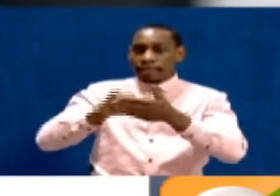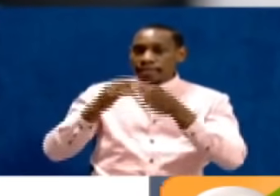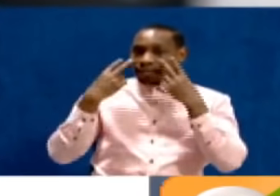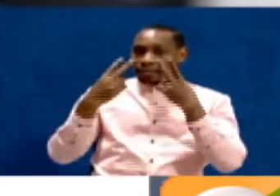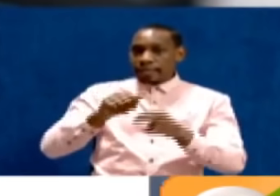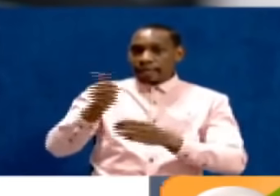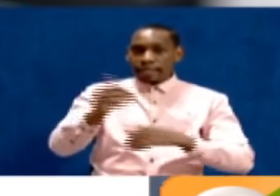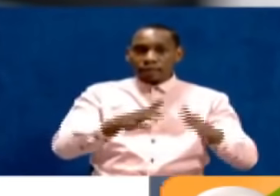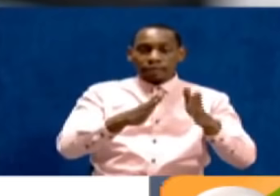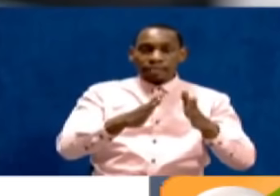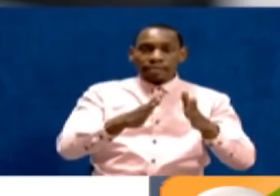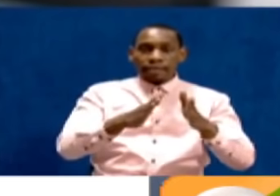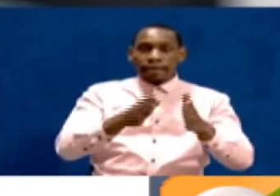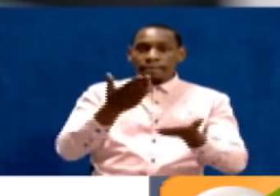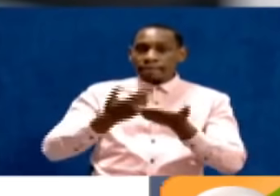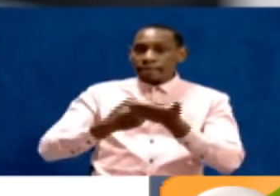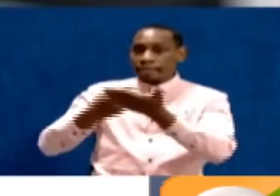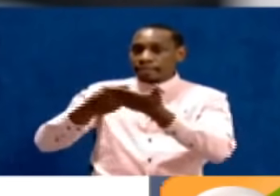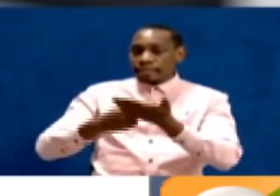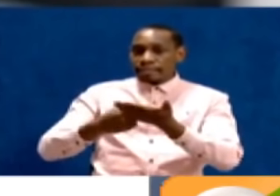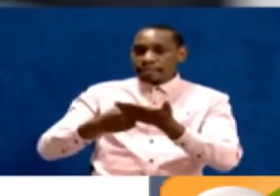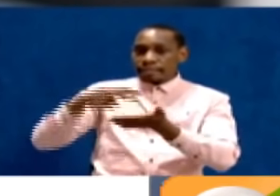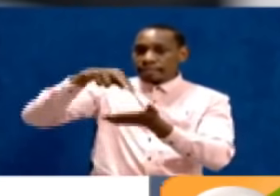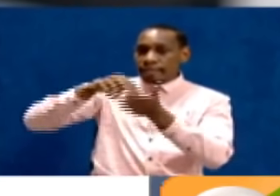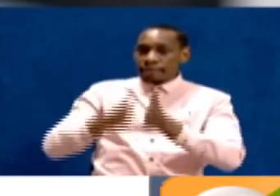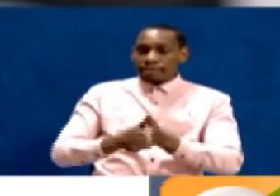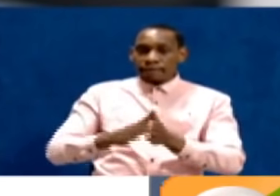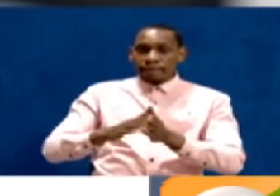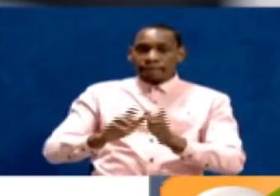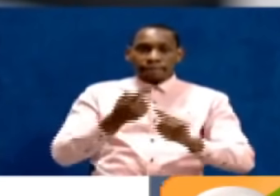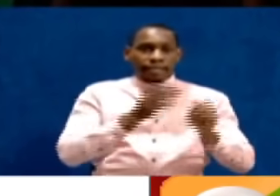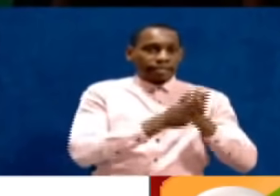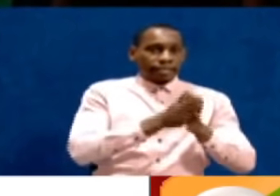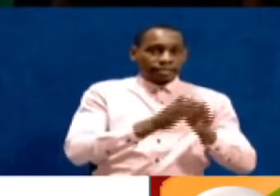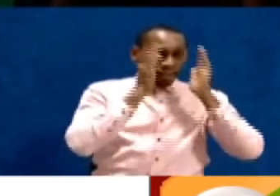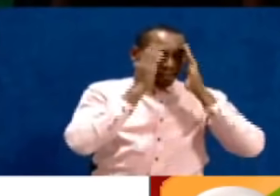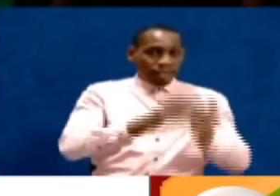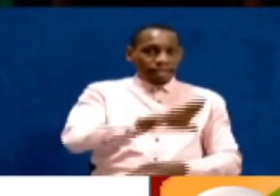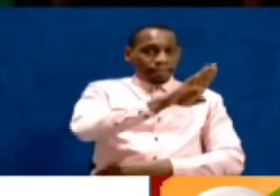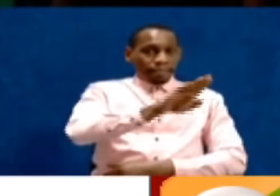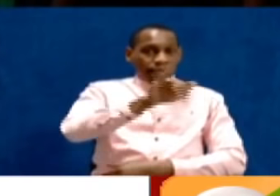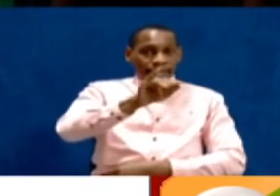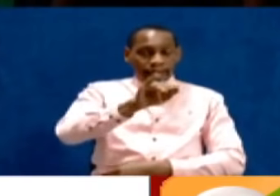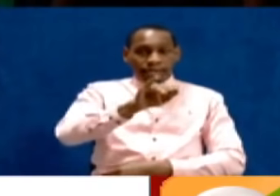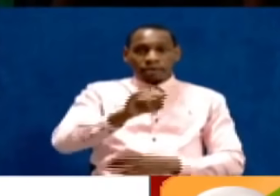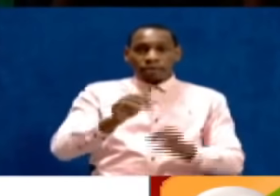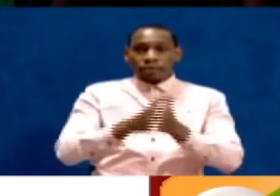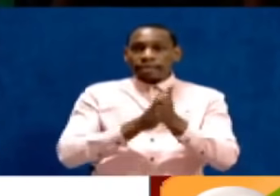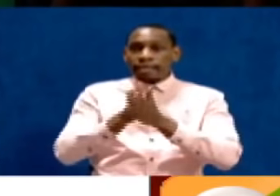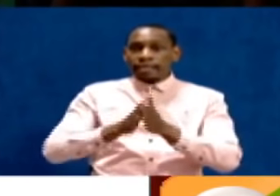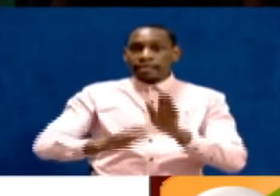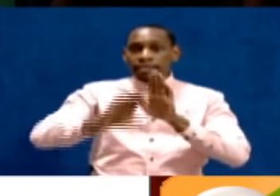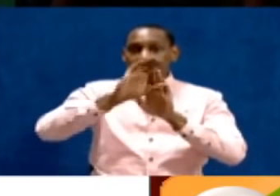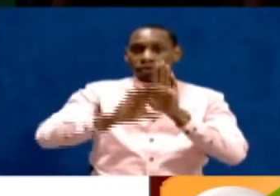an alternative or compromise candidate. His initial hard stance on the Building Bridges initiative and the clamor